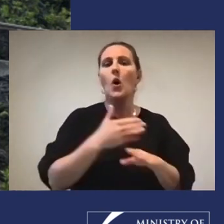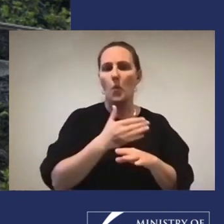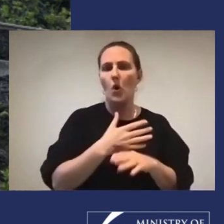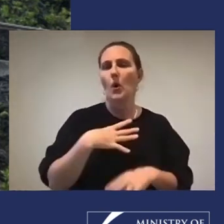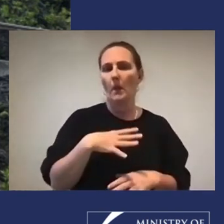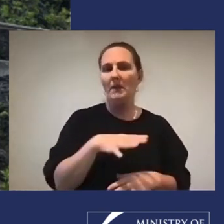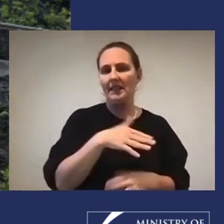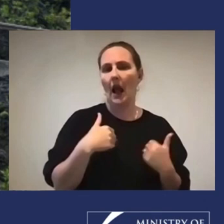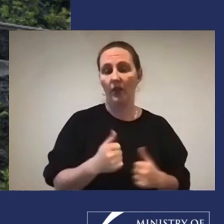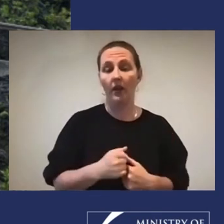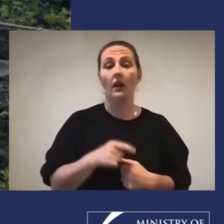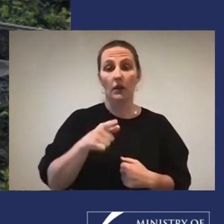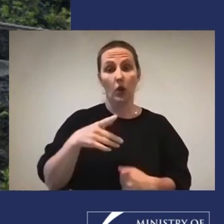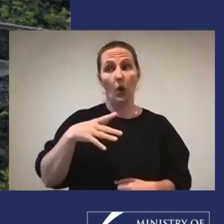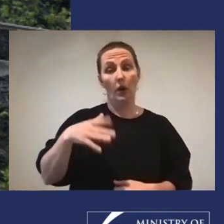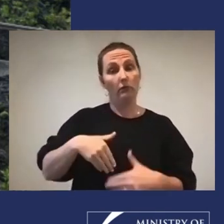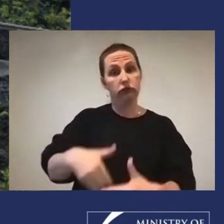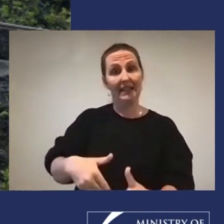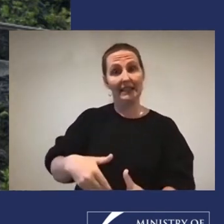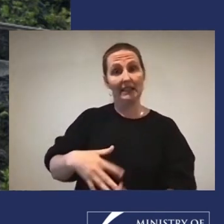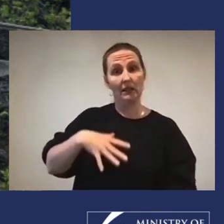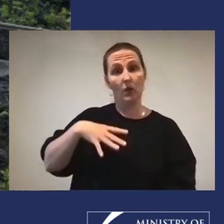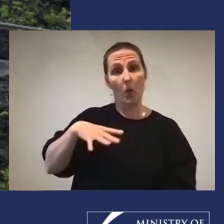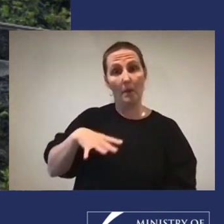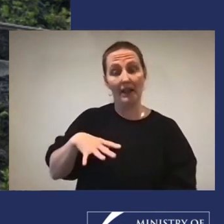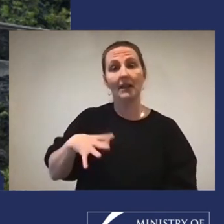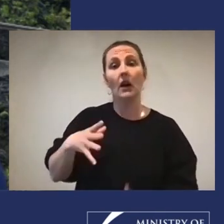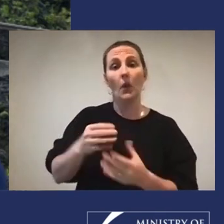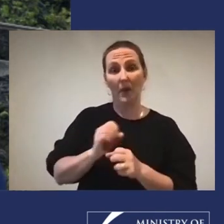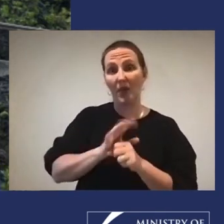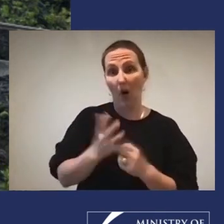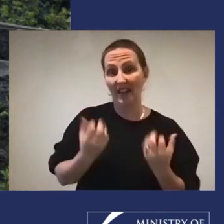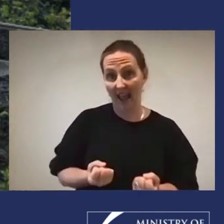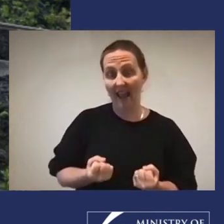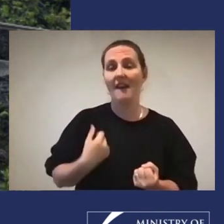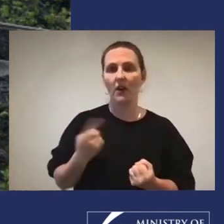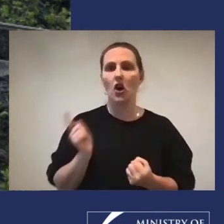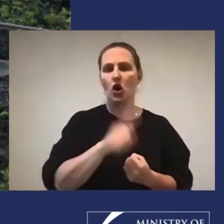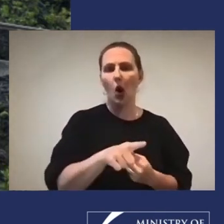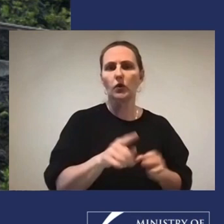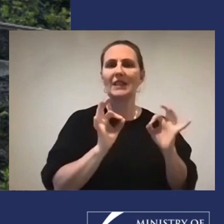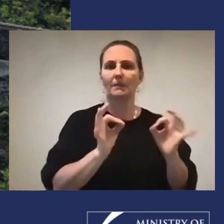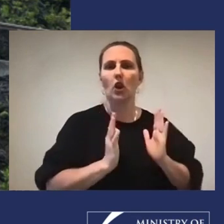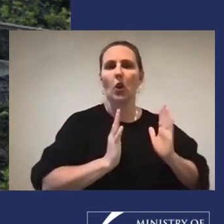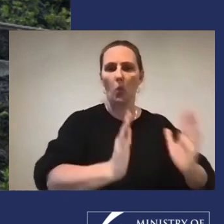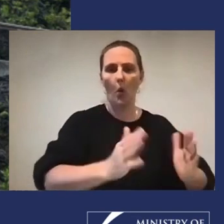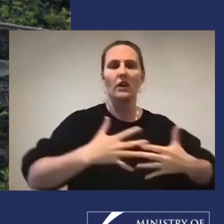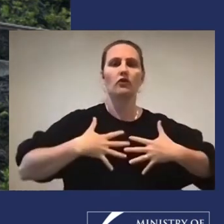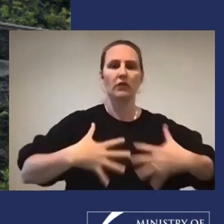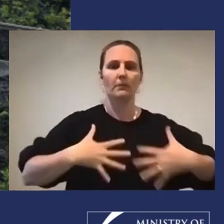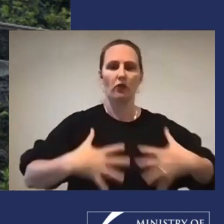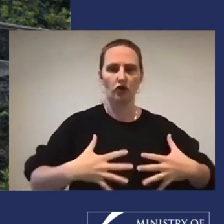these women were going into a respiratory ward that's specifically set up for them. And our colleagues, you